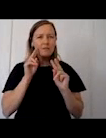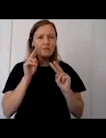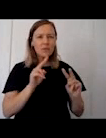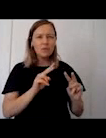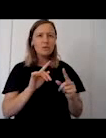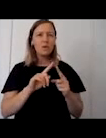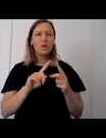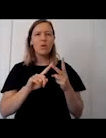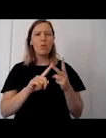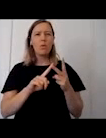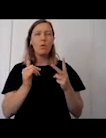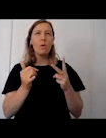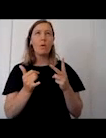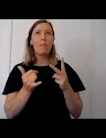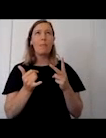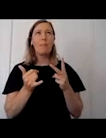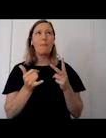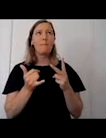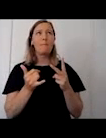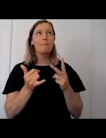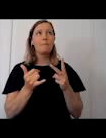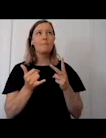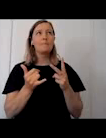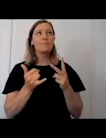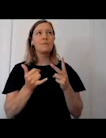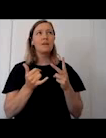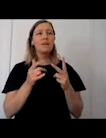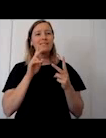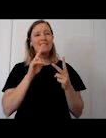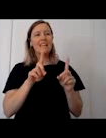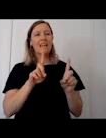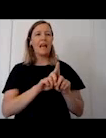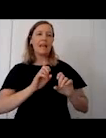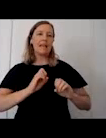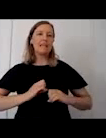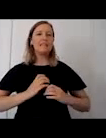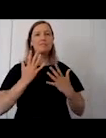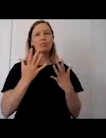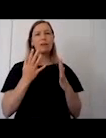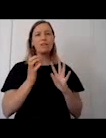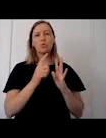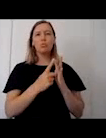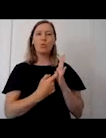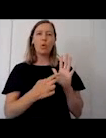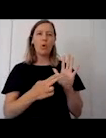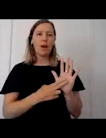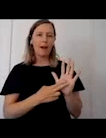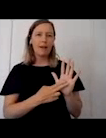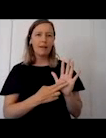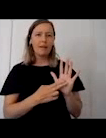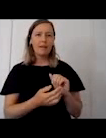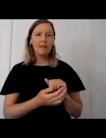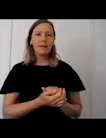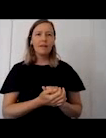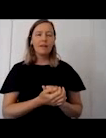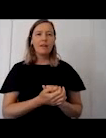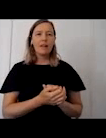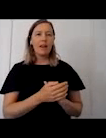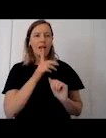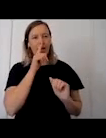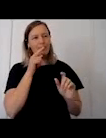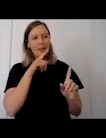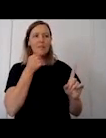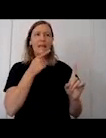about kind of like the inspirational porn type stories. So I guess for me in my